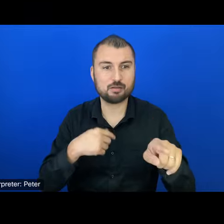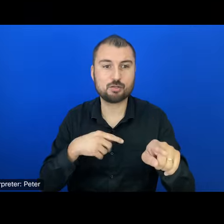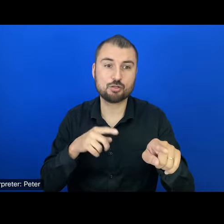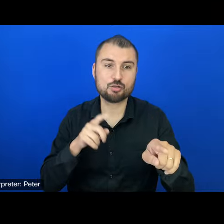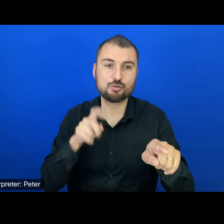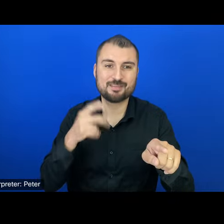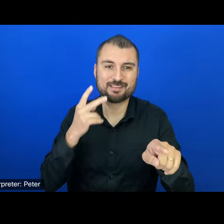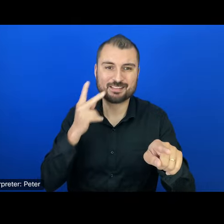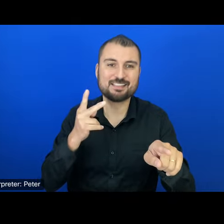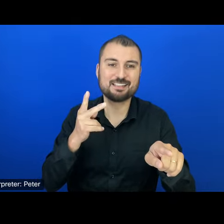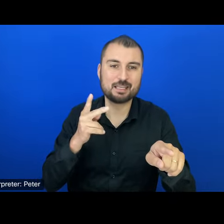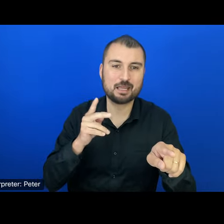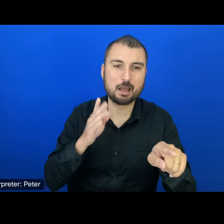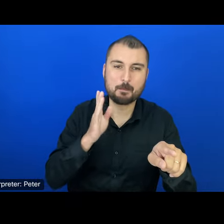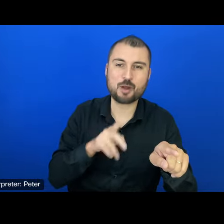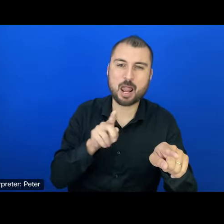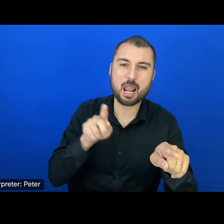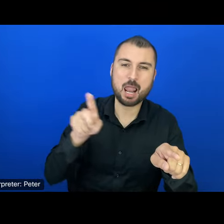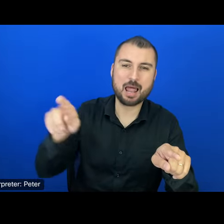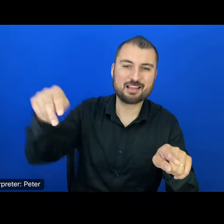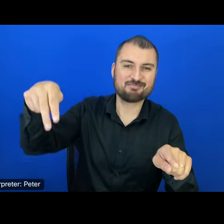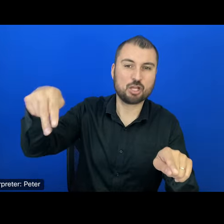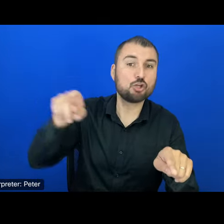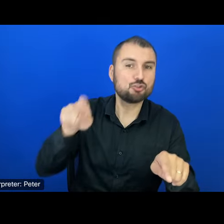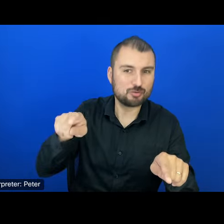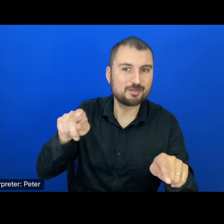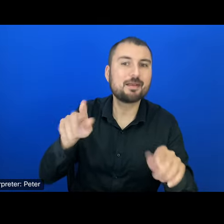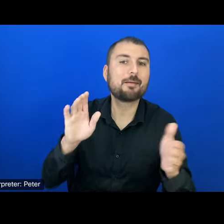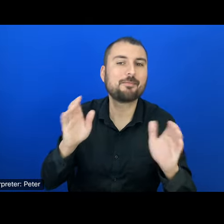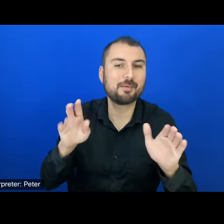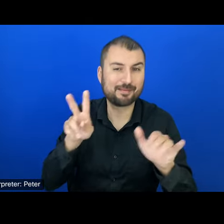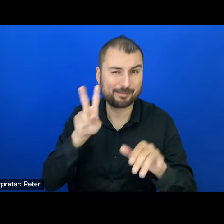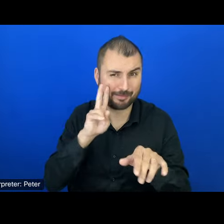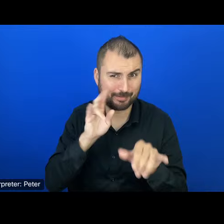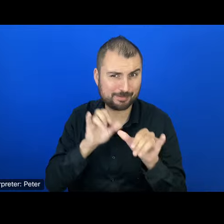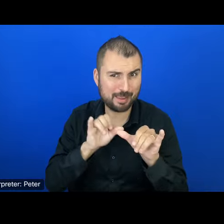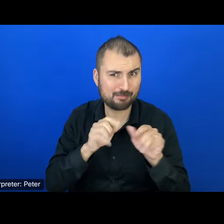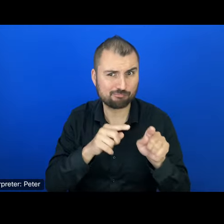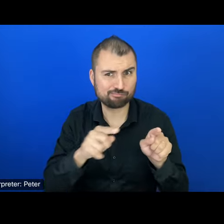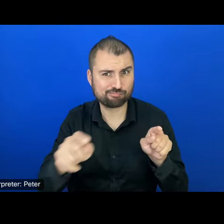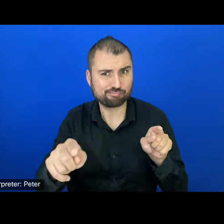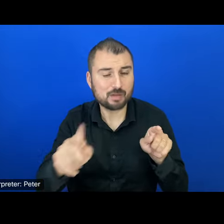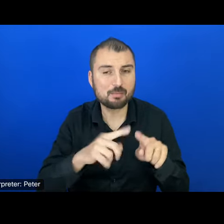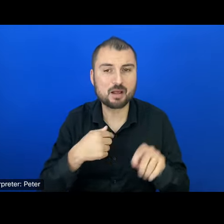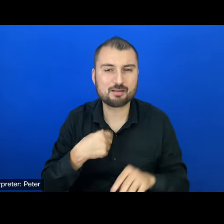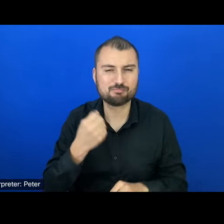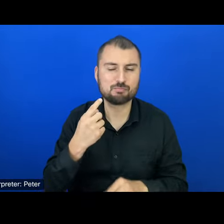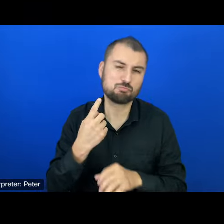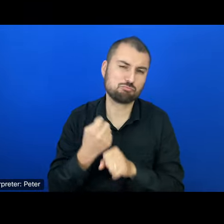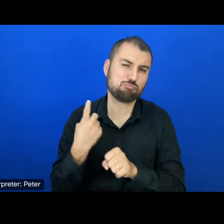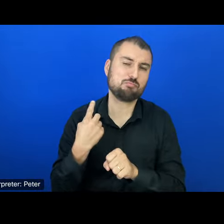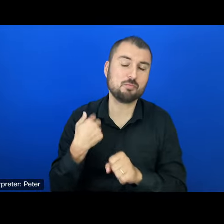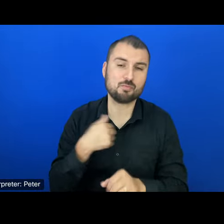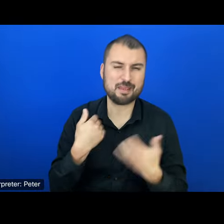standing at the very far end. You can see how big it is. Now, a year or so ago, we told you about, we have similar shelving